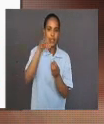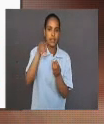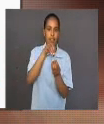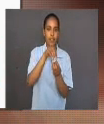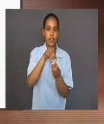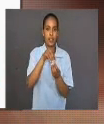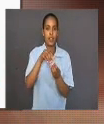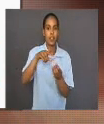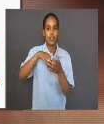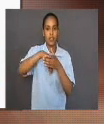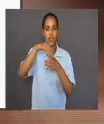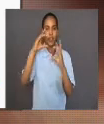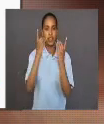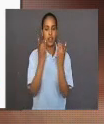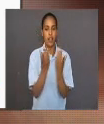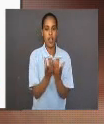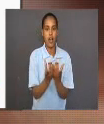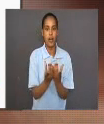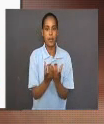increasing its surface area.